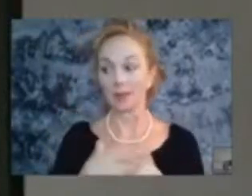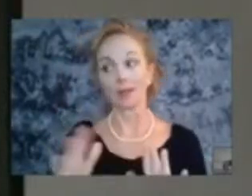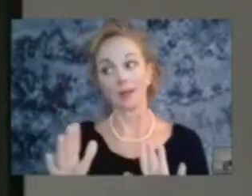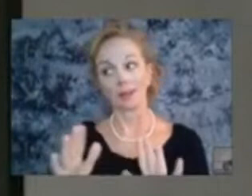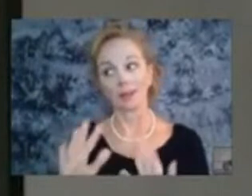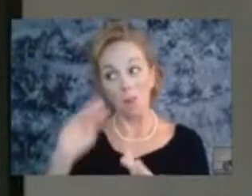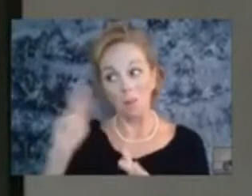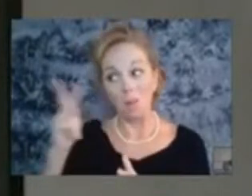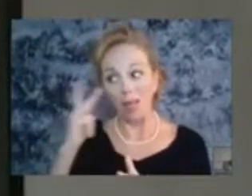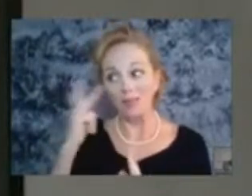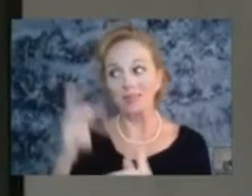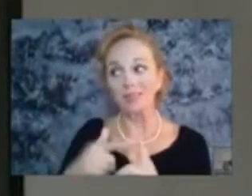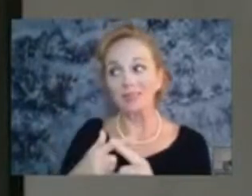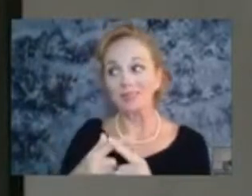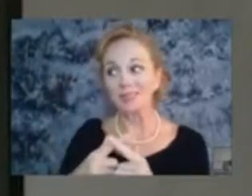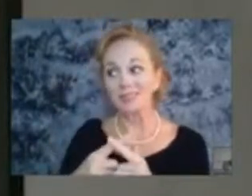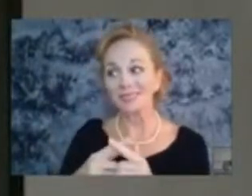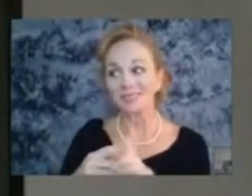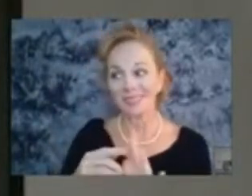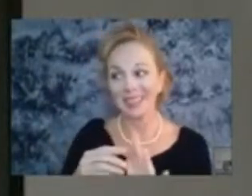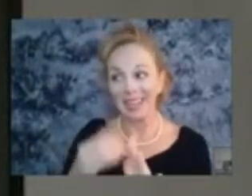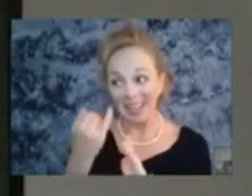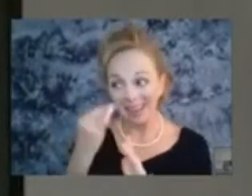probably about the worst place you could be.